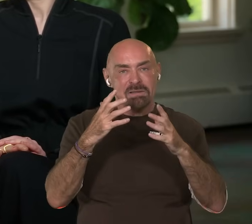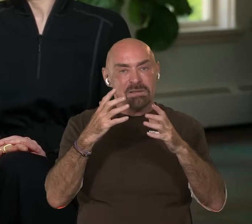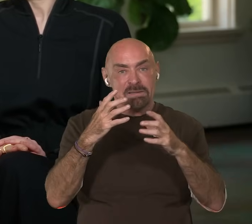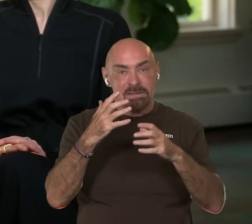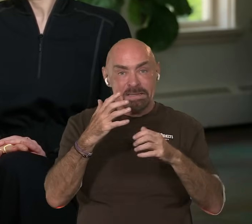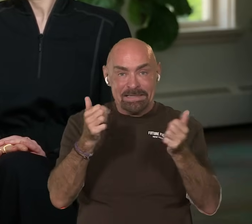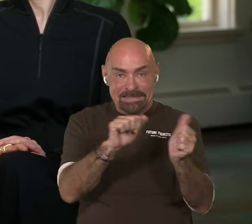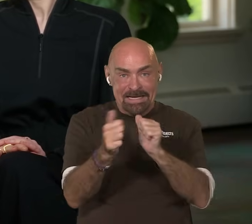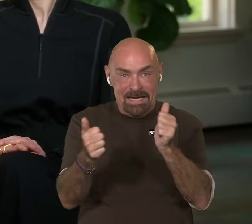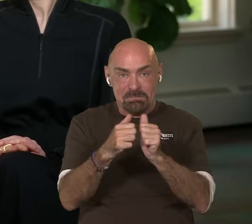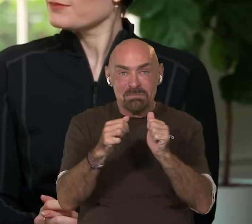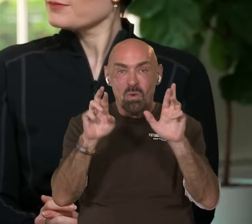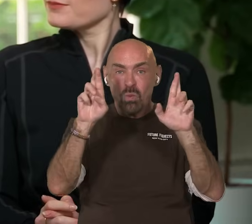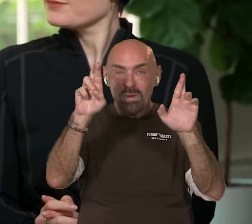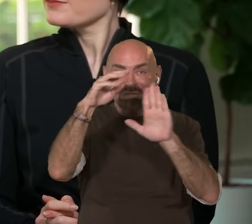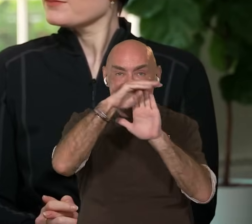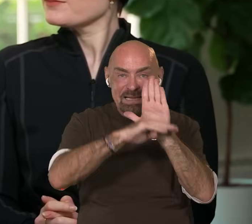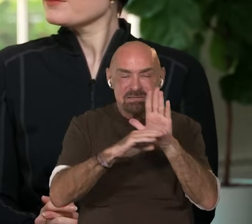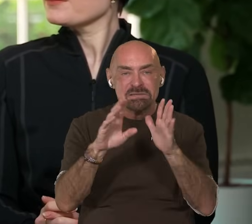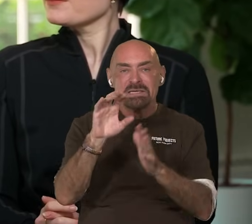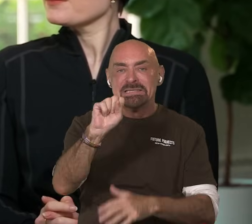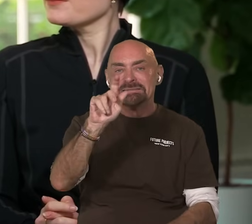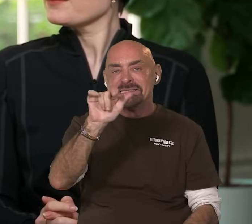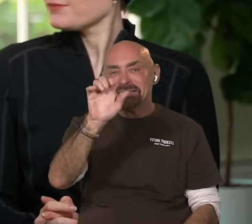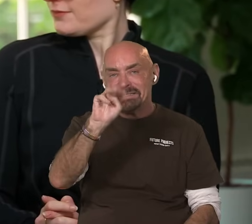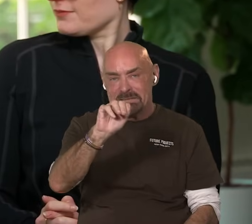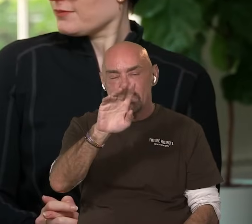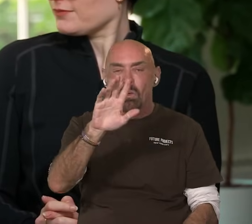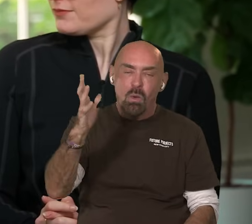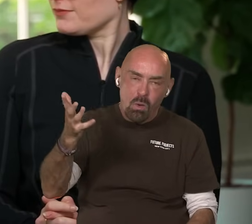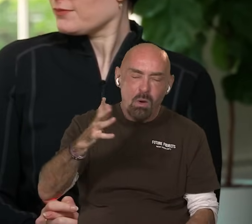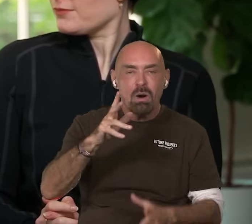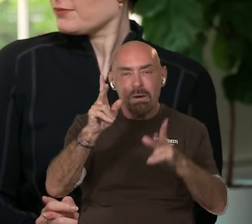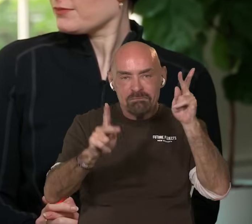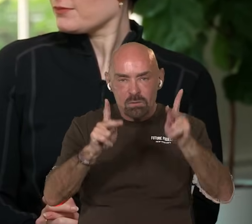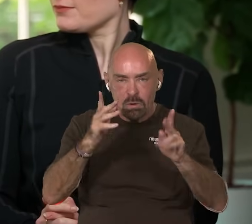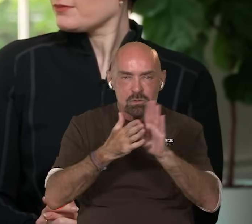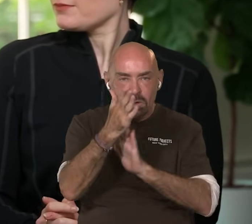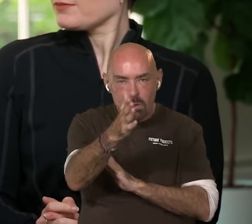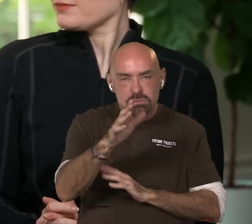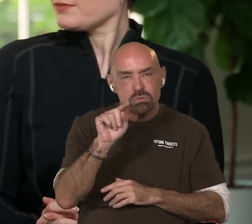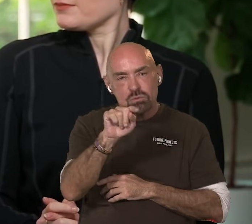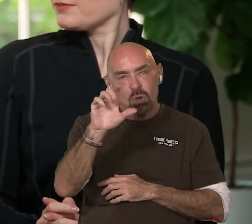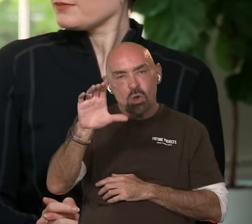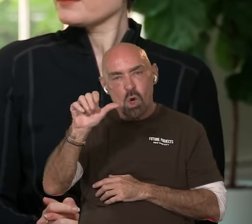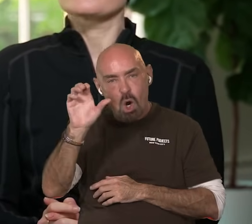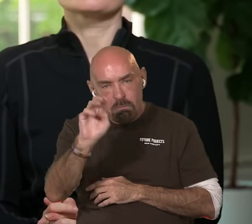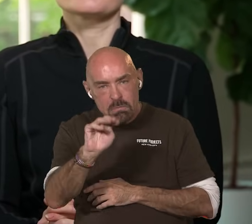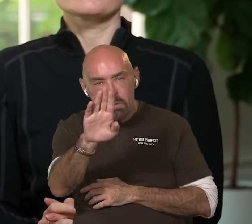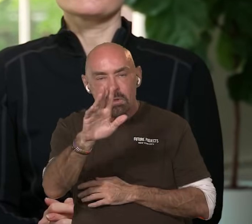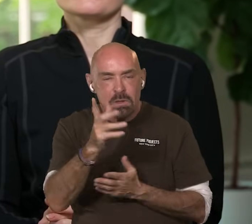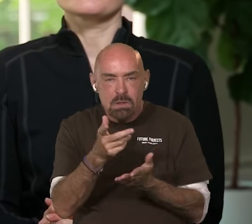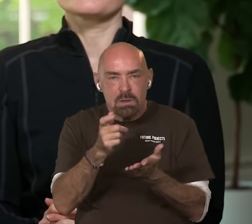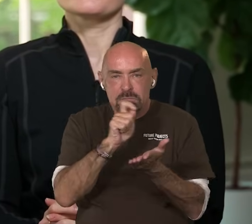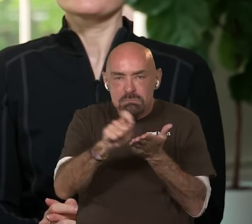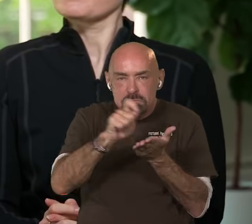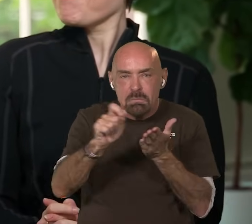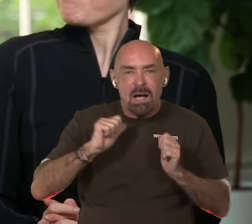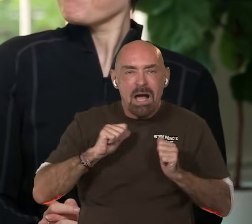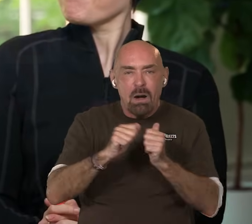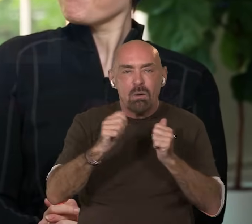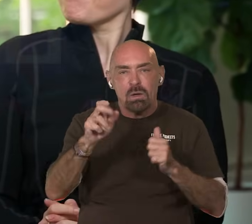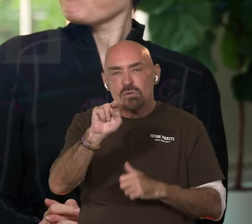right now on Steam, and folks can also just go to sonderluststudios.com to sign up for our